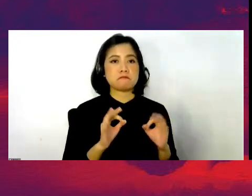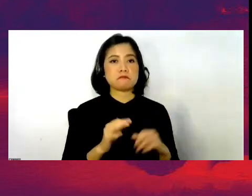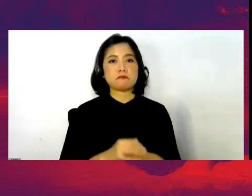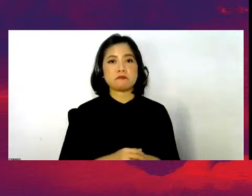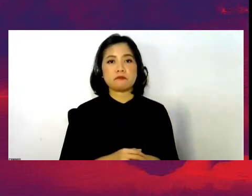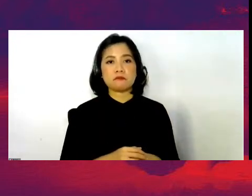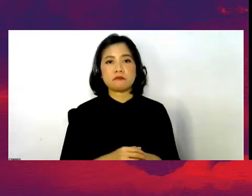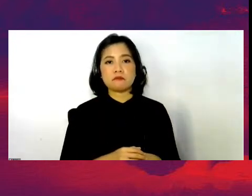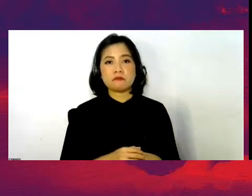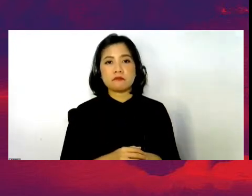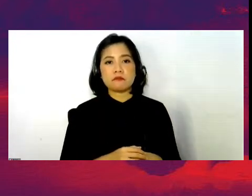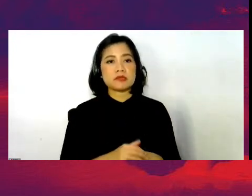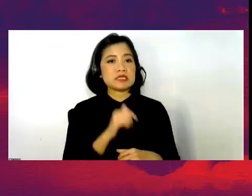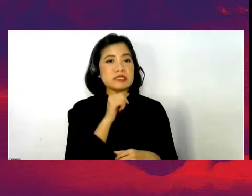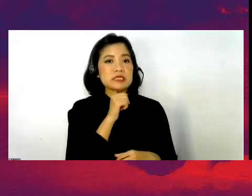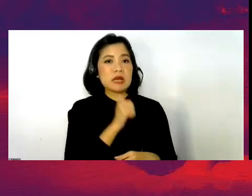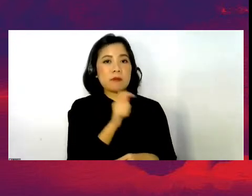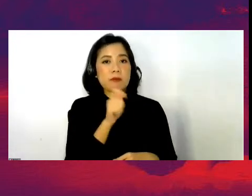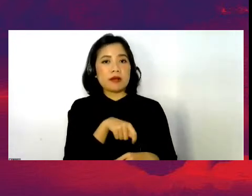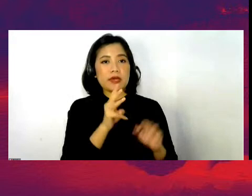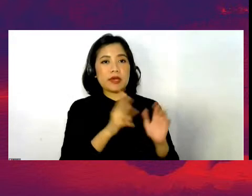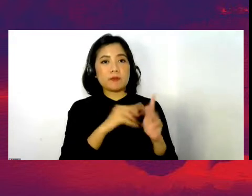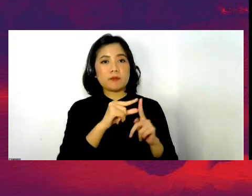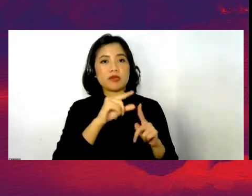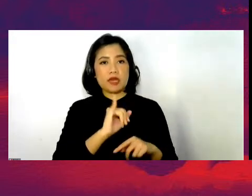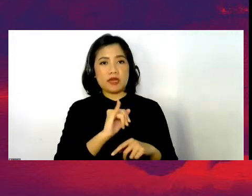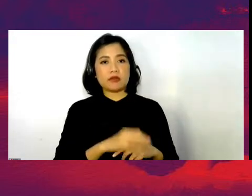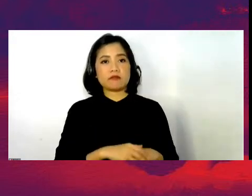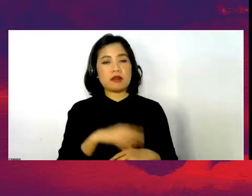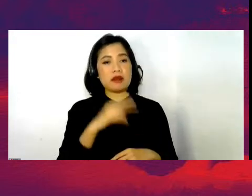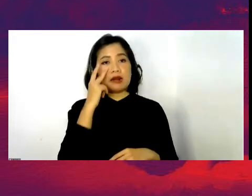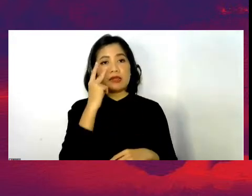the inequality this way and depth this way.